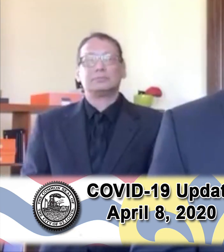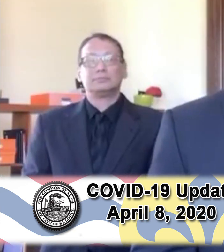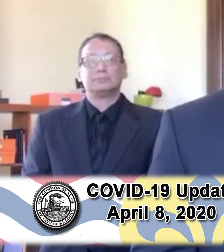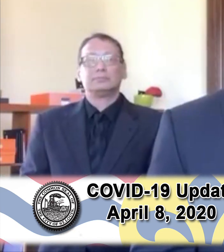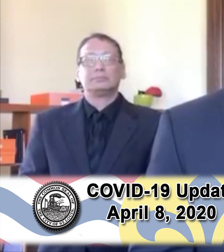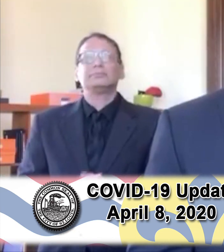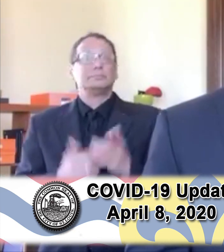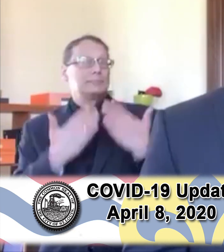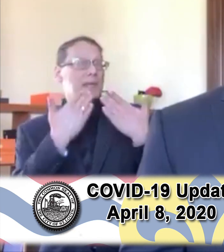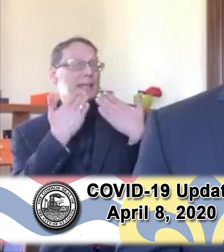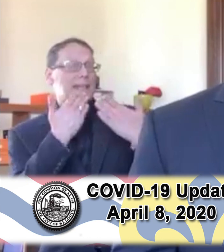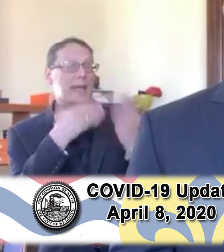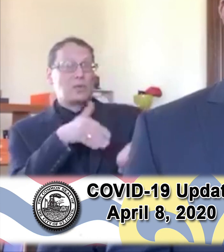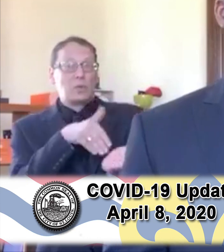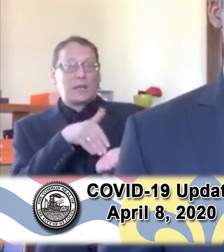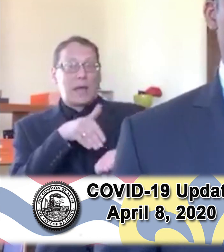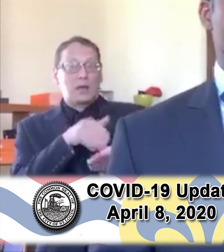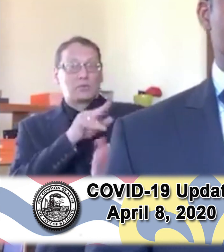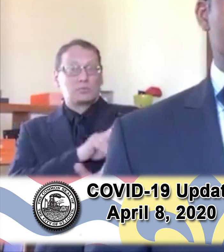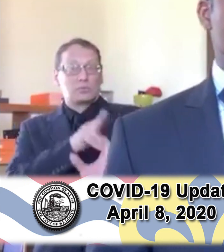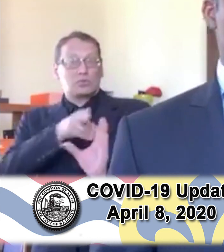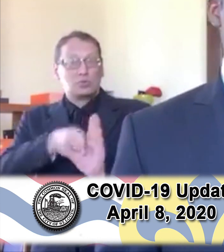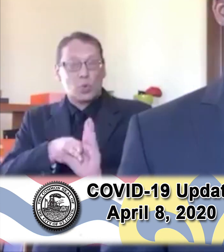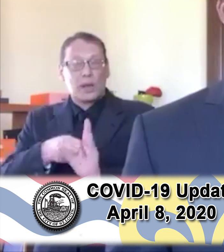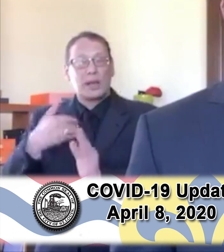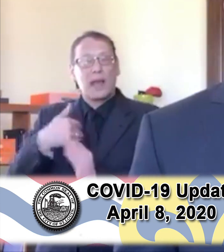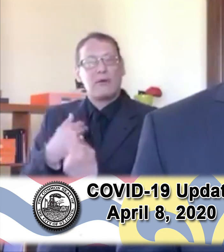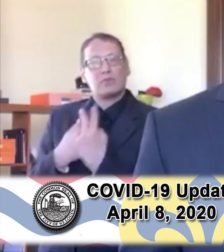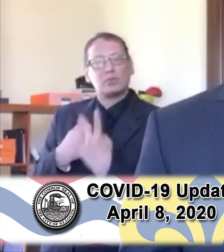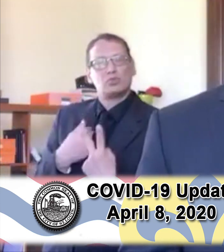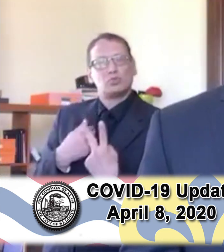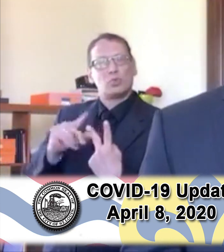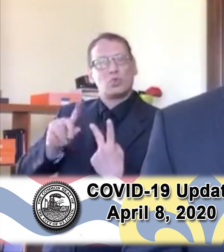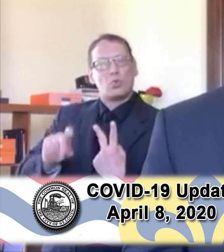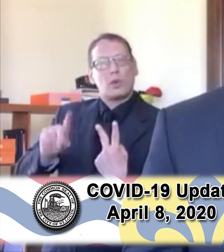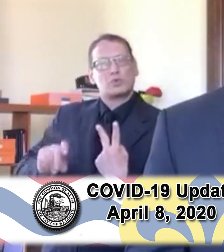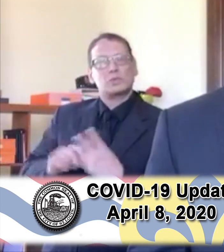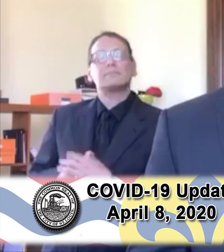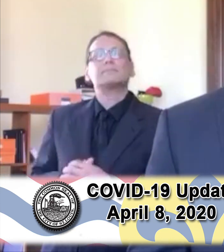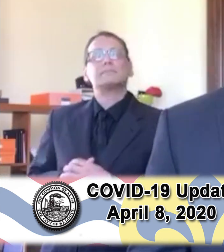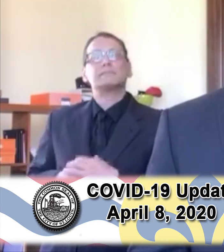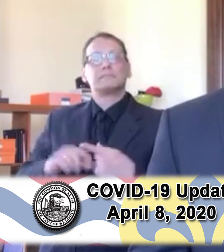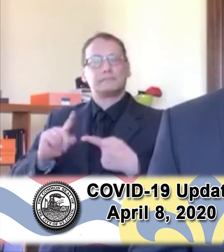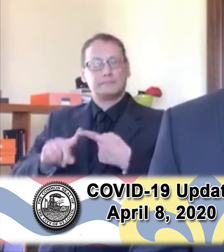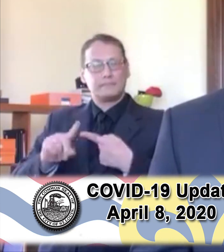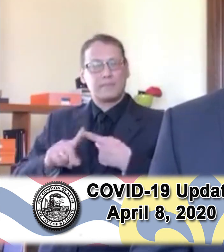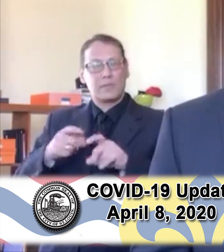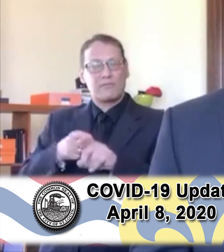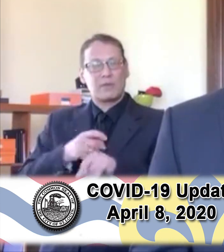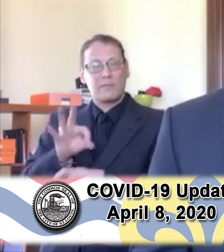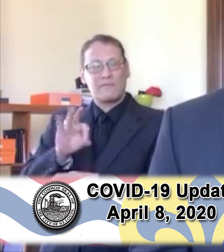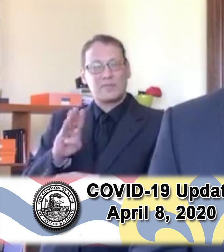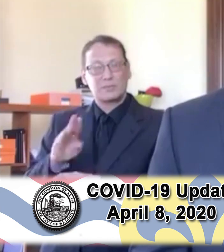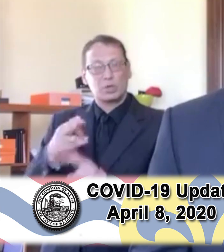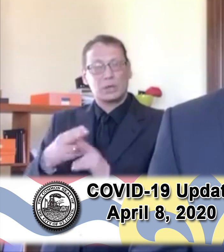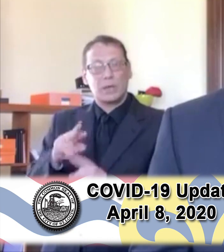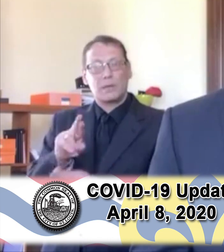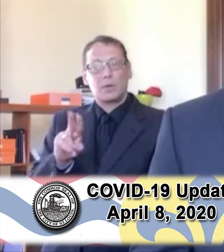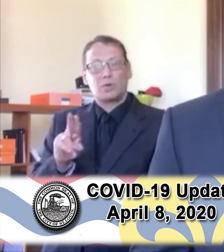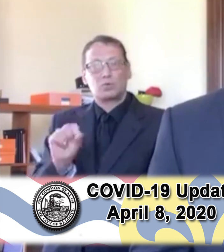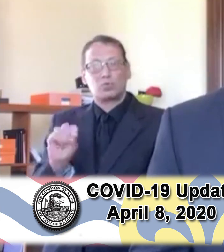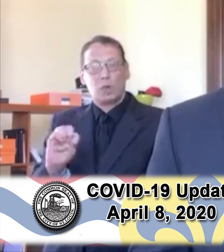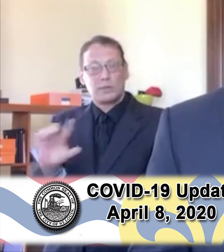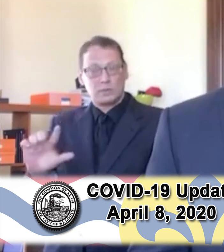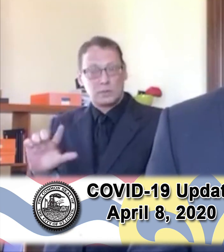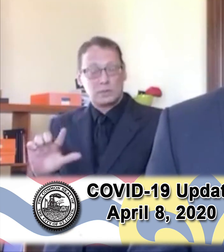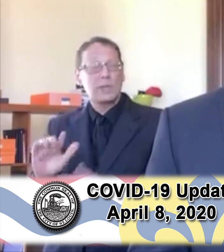All right, thank you, Dr. Eccles, for joining us today. We do have a couple of questions. One of the ones that came from Facebook from Russell, he would like to know if